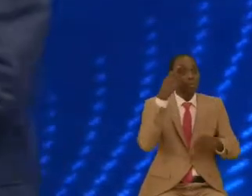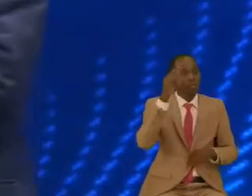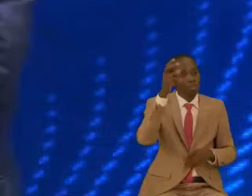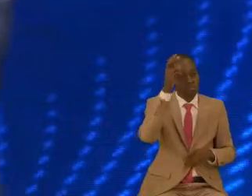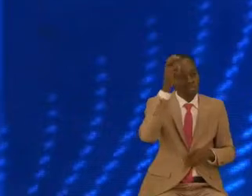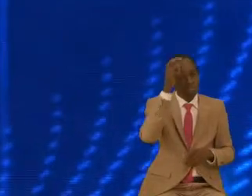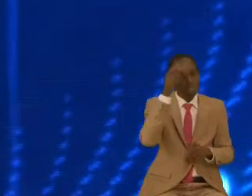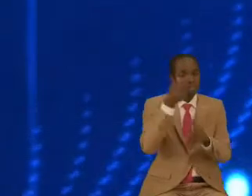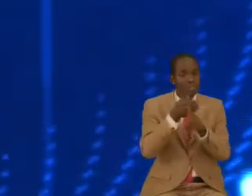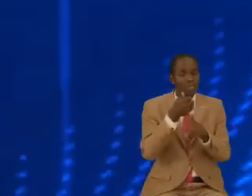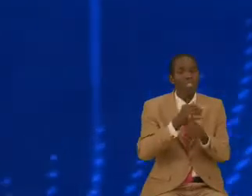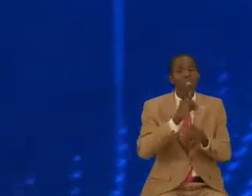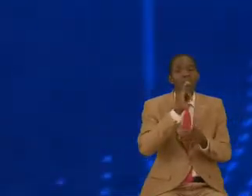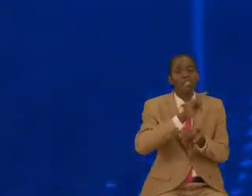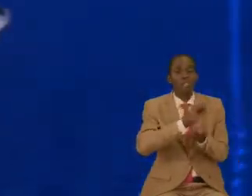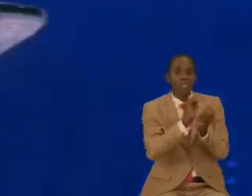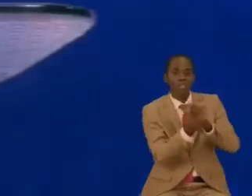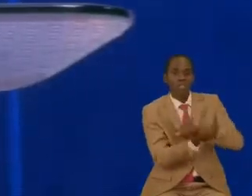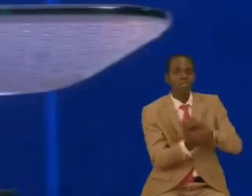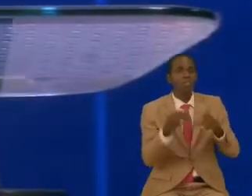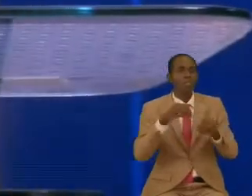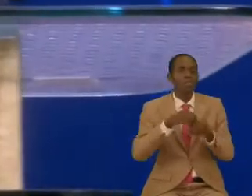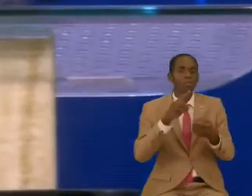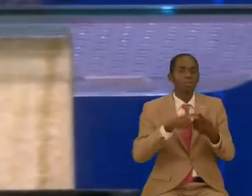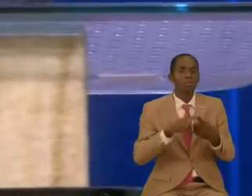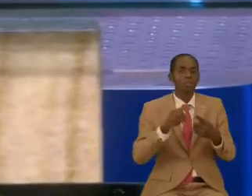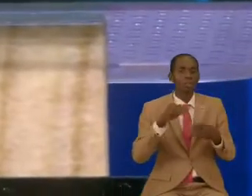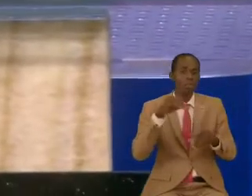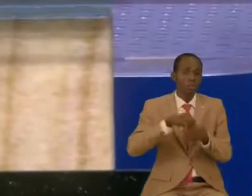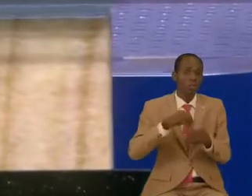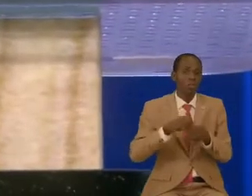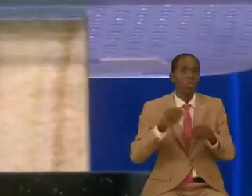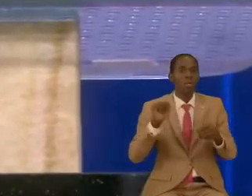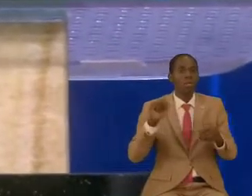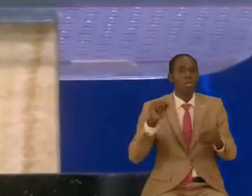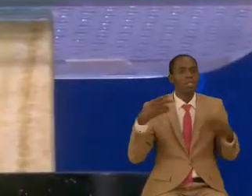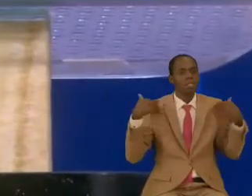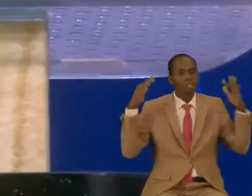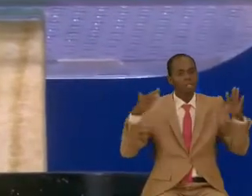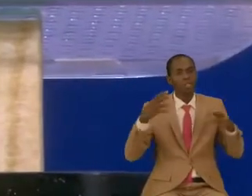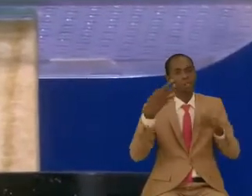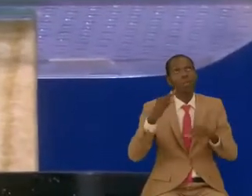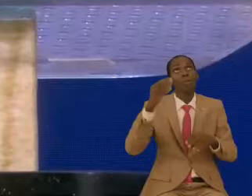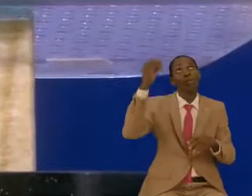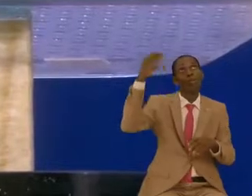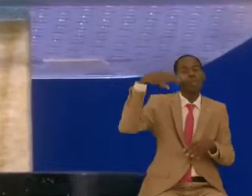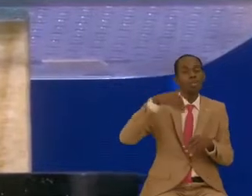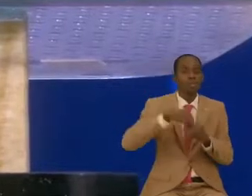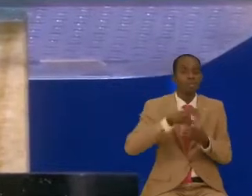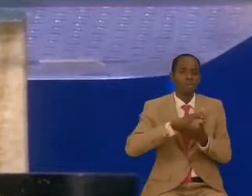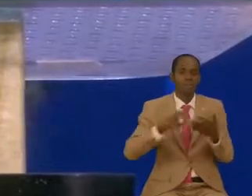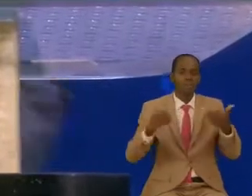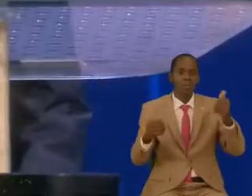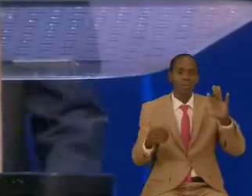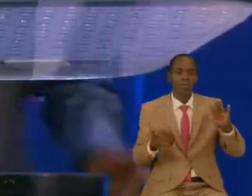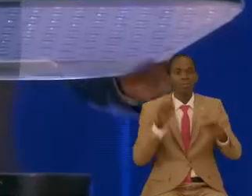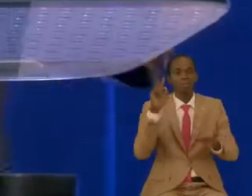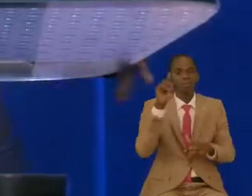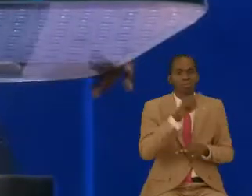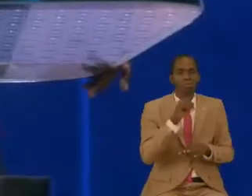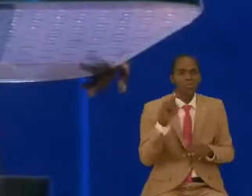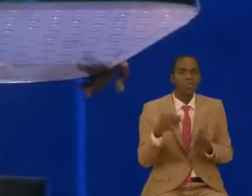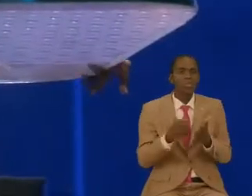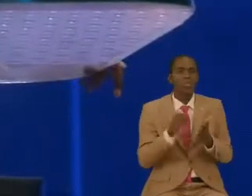himself is transformed to an angel of light. In verse 15, it says, in verse 15,